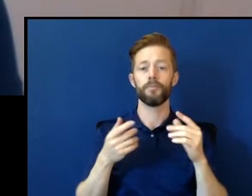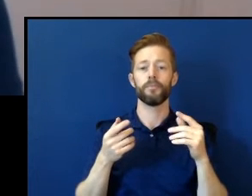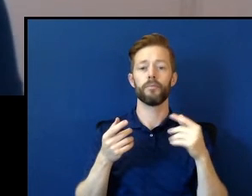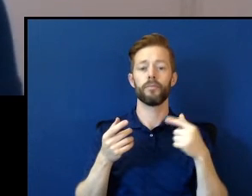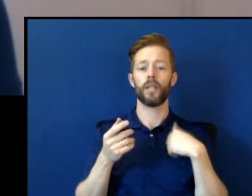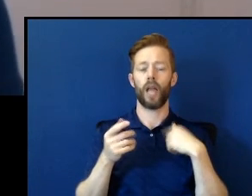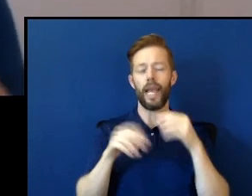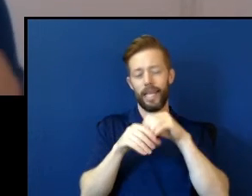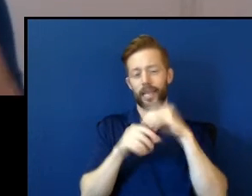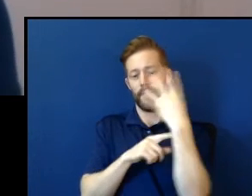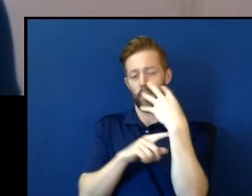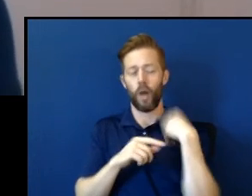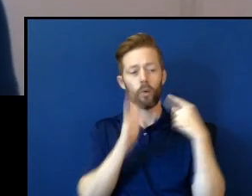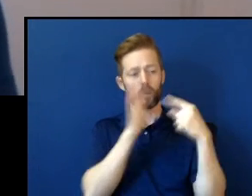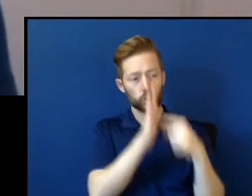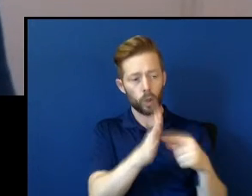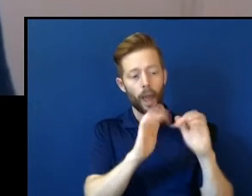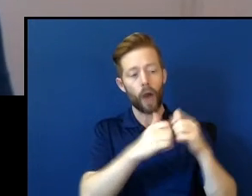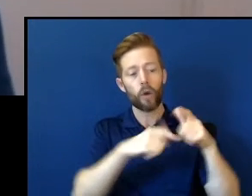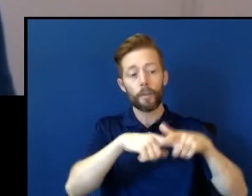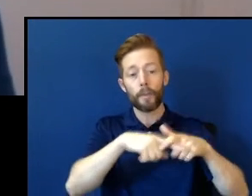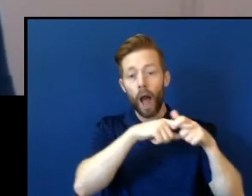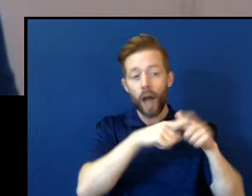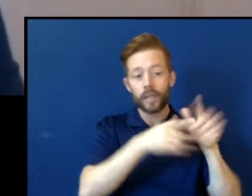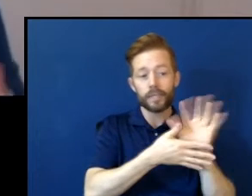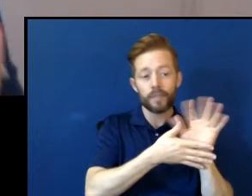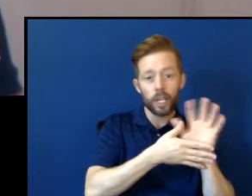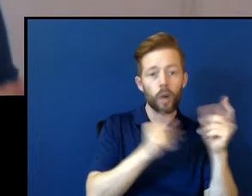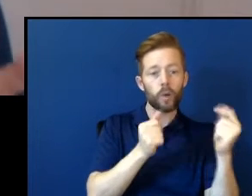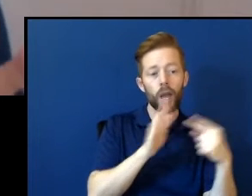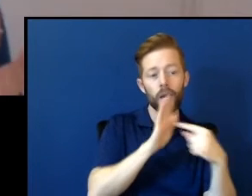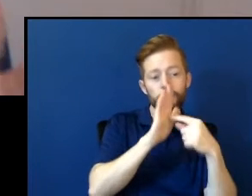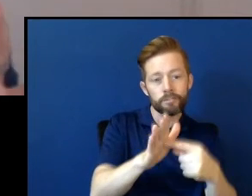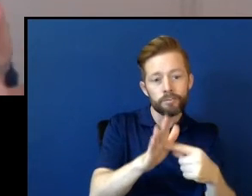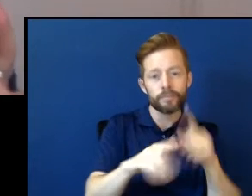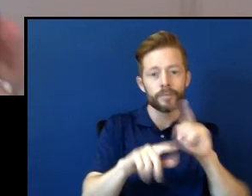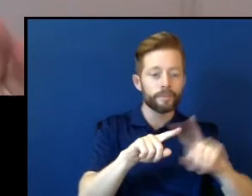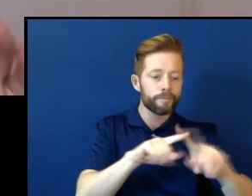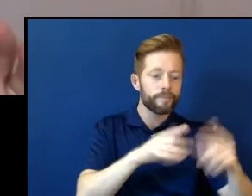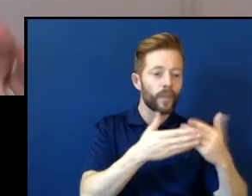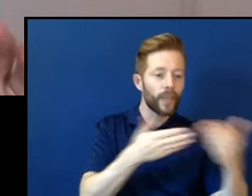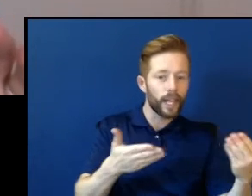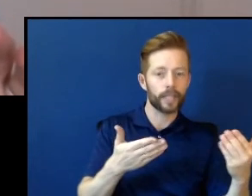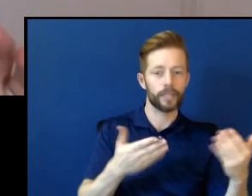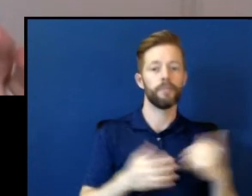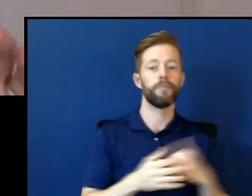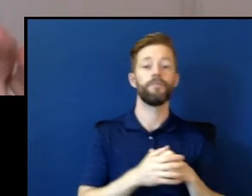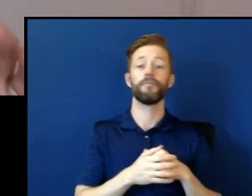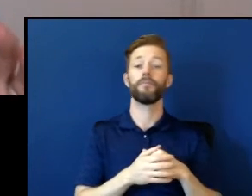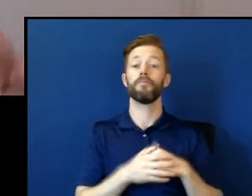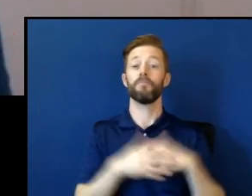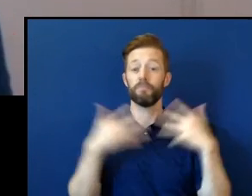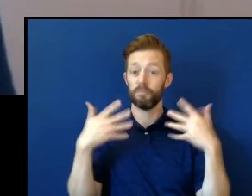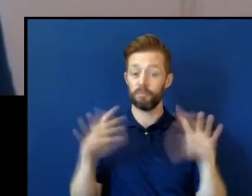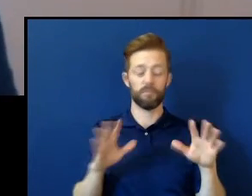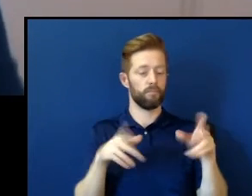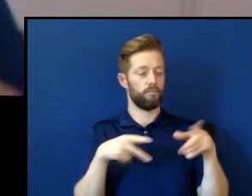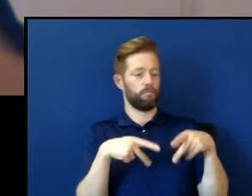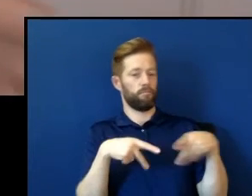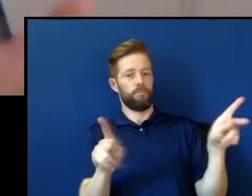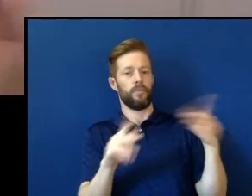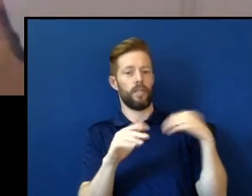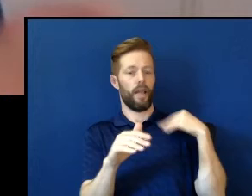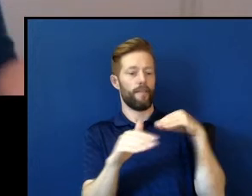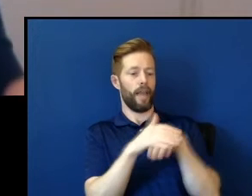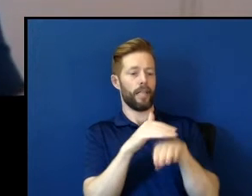show parents over this video how to pause the video and maybe point out different things to the child, and then